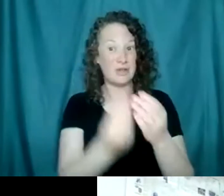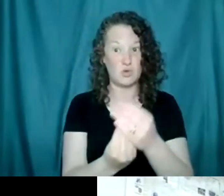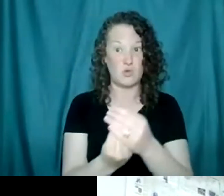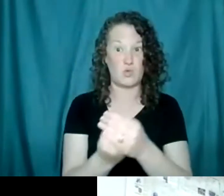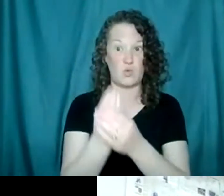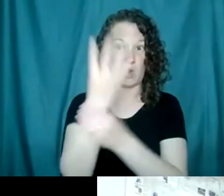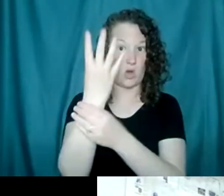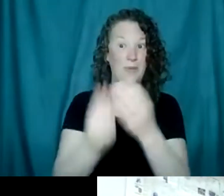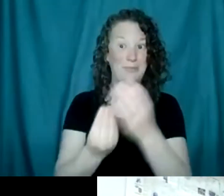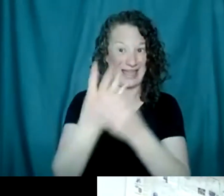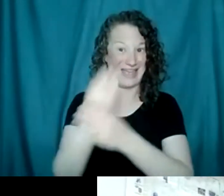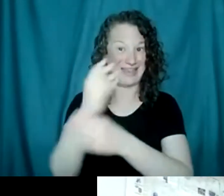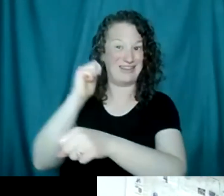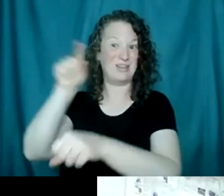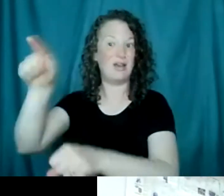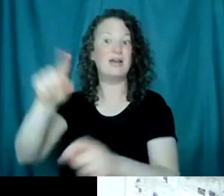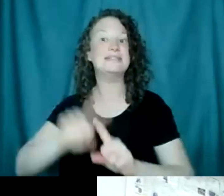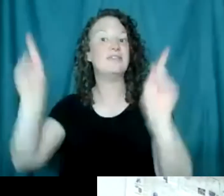still be green or will it be a different color?